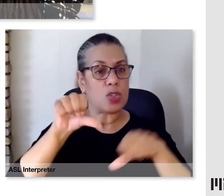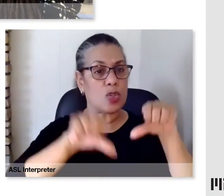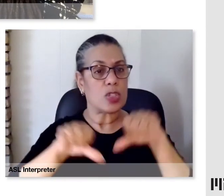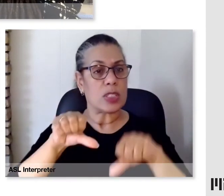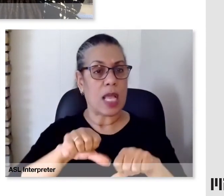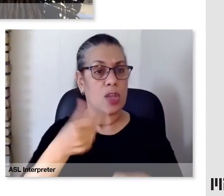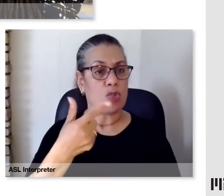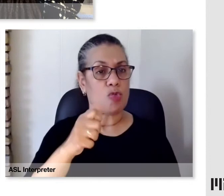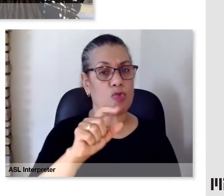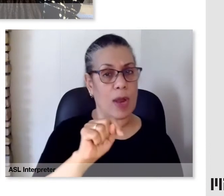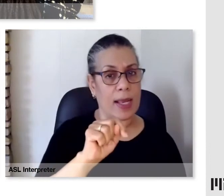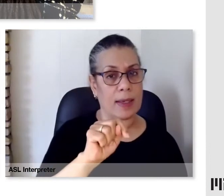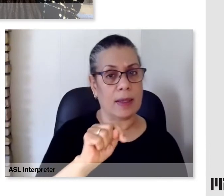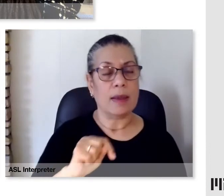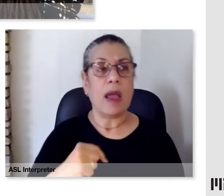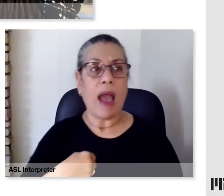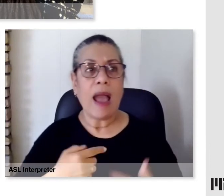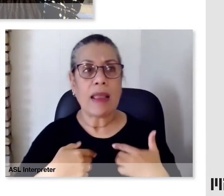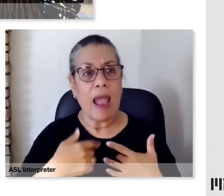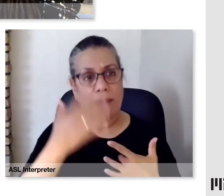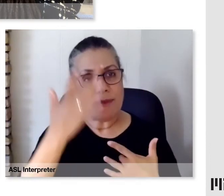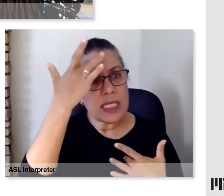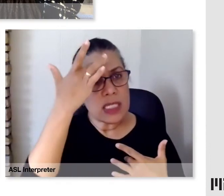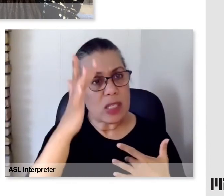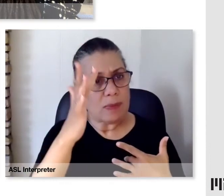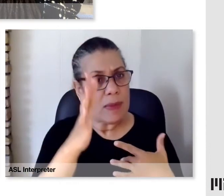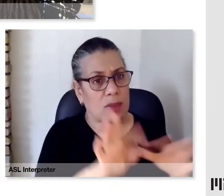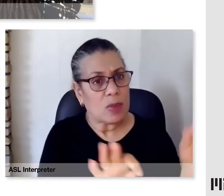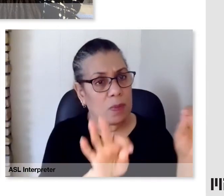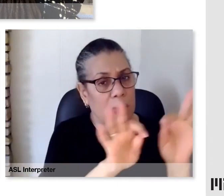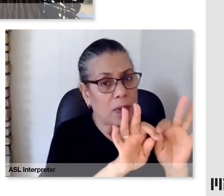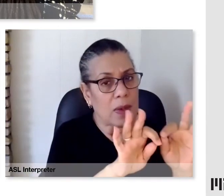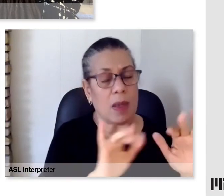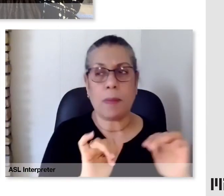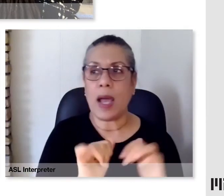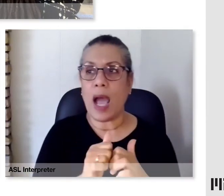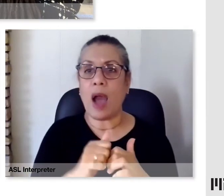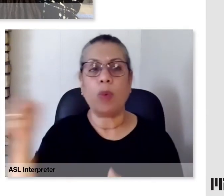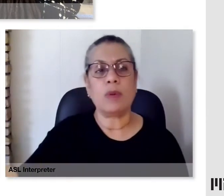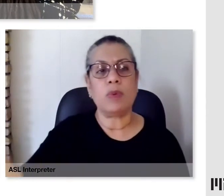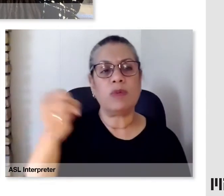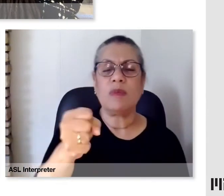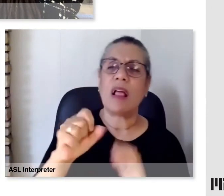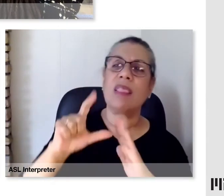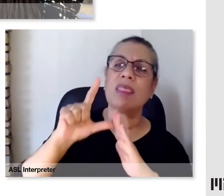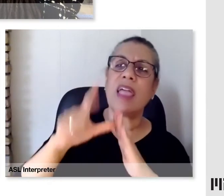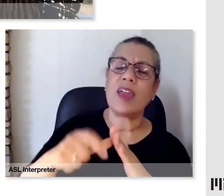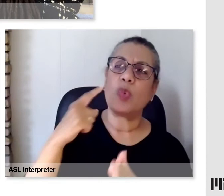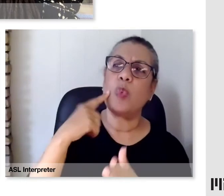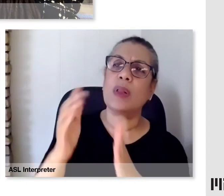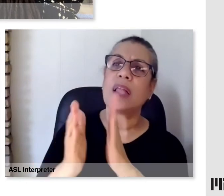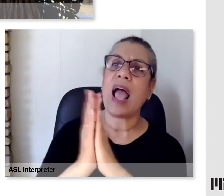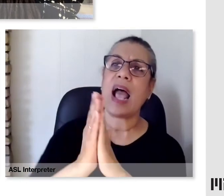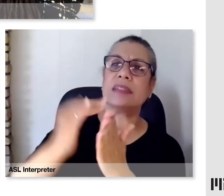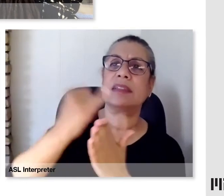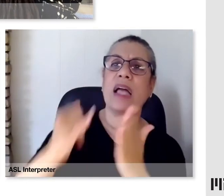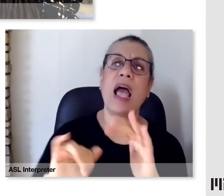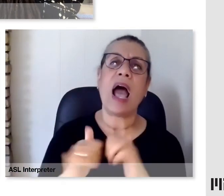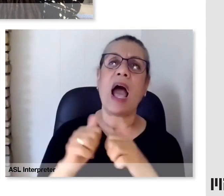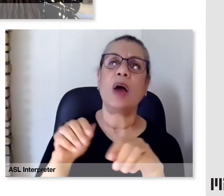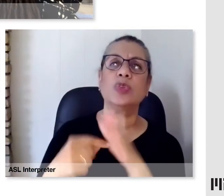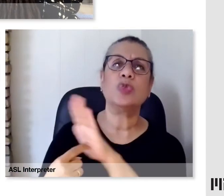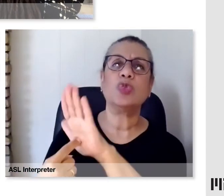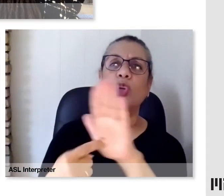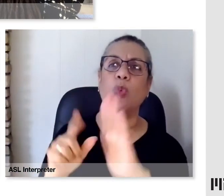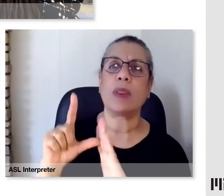I have my intellectual merit, arts will be broader impact. I'll bring in an artist afterwards and they can help me just with dissemination. And so it's, you